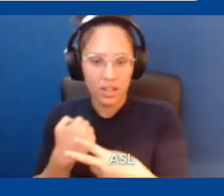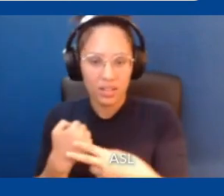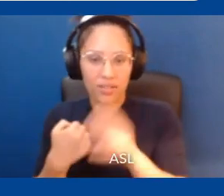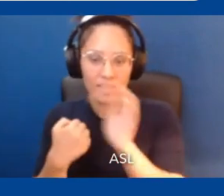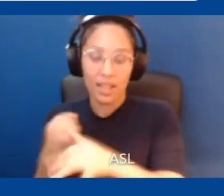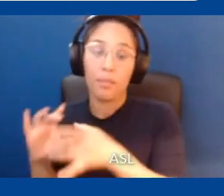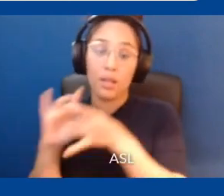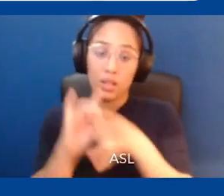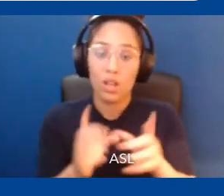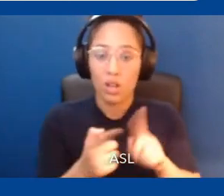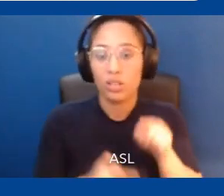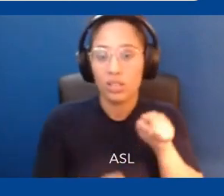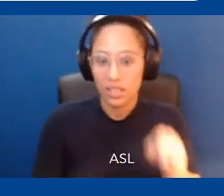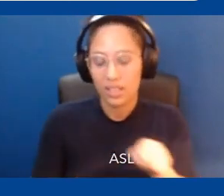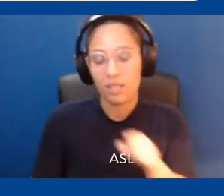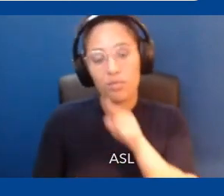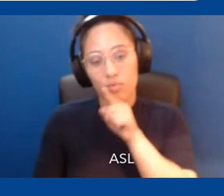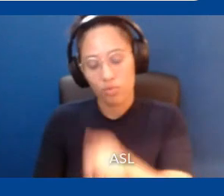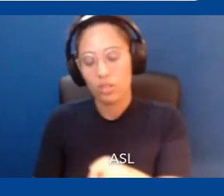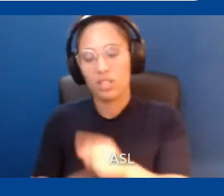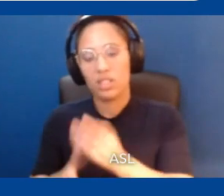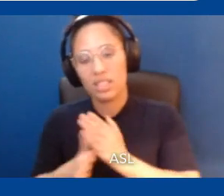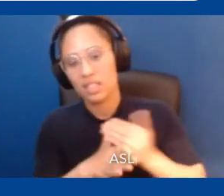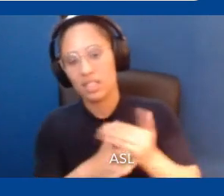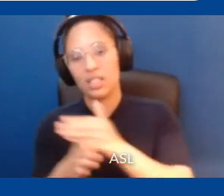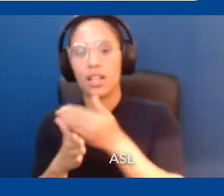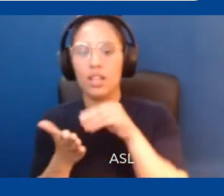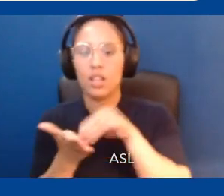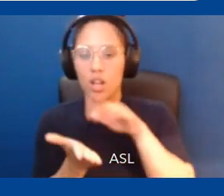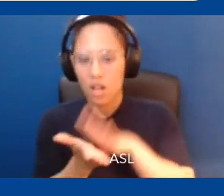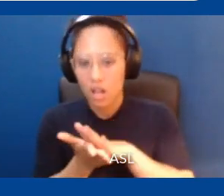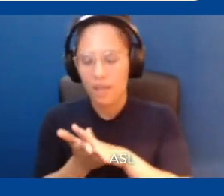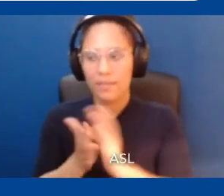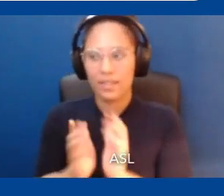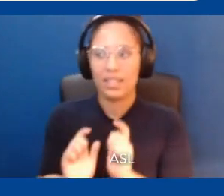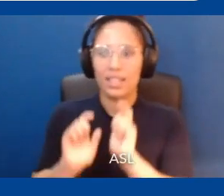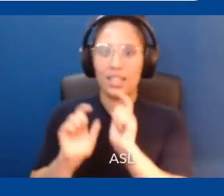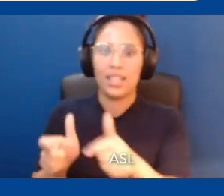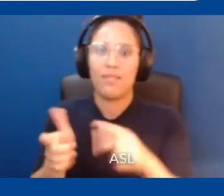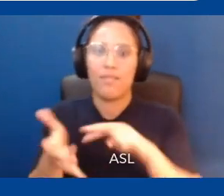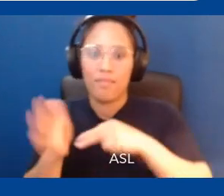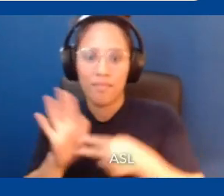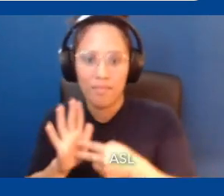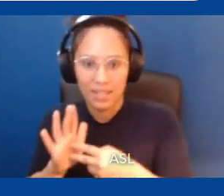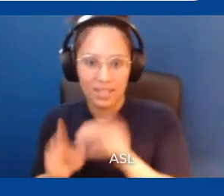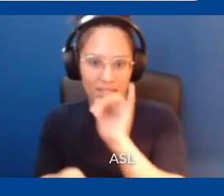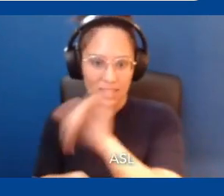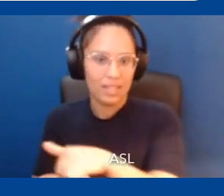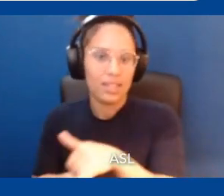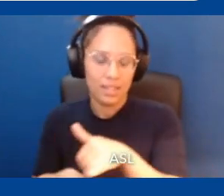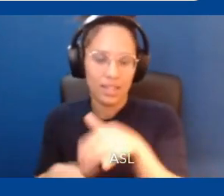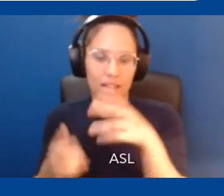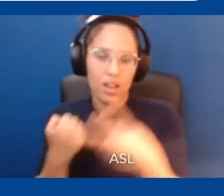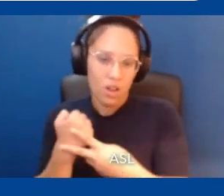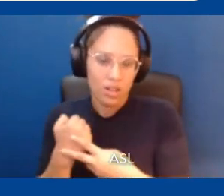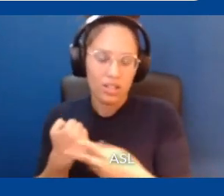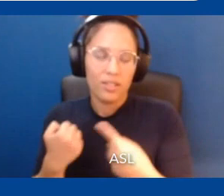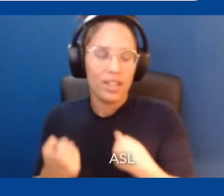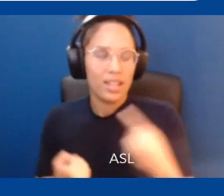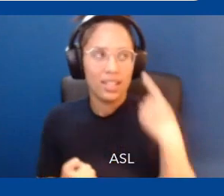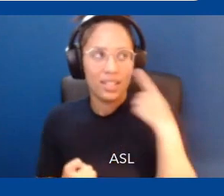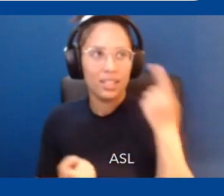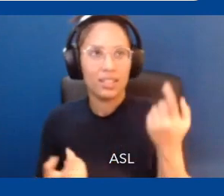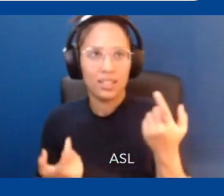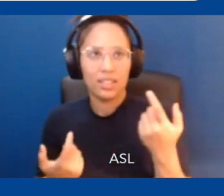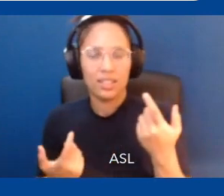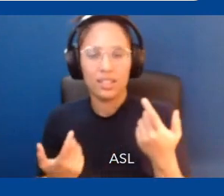and give meaning to it. And that's a difficult thing to deal with in this context, in which,